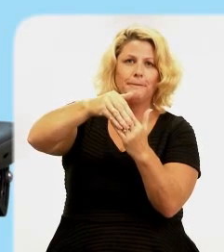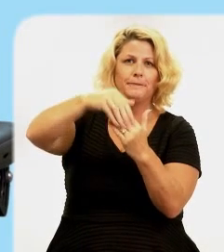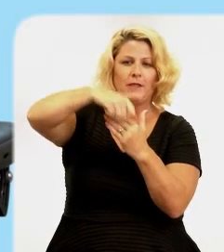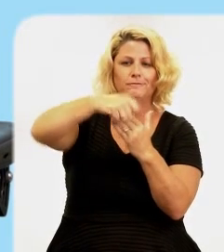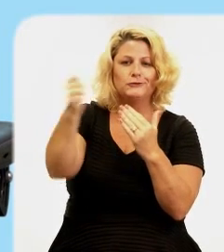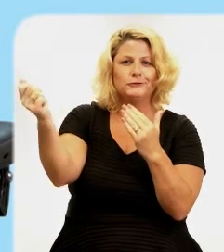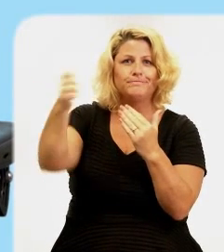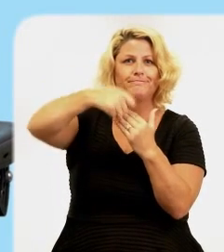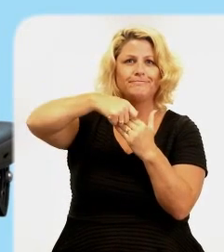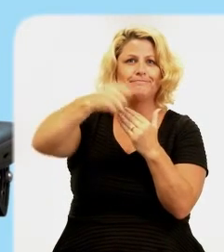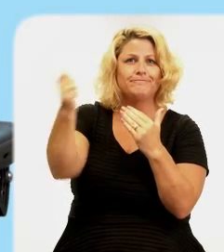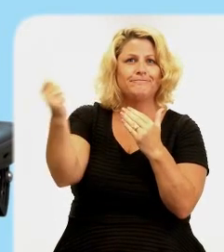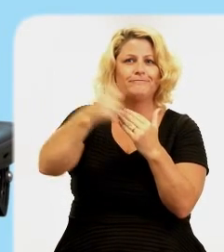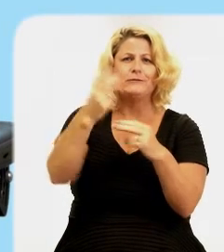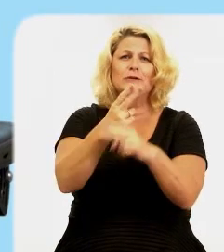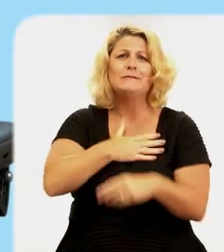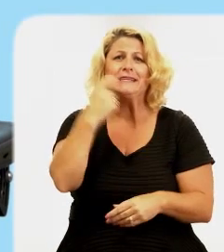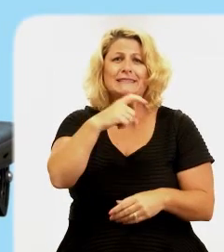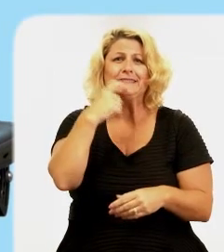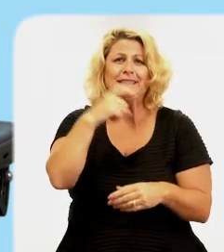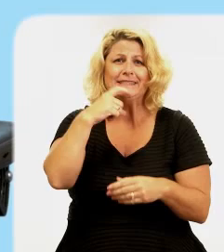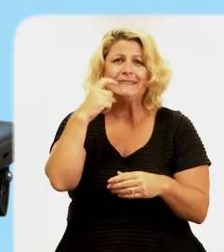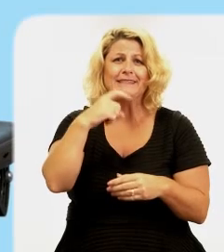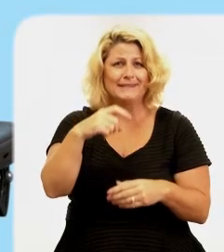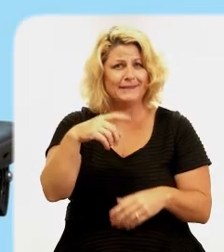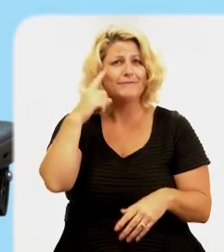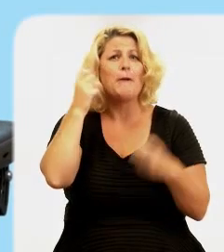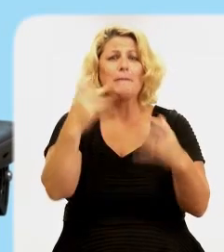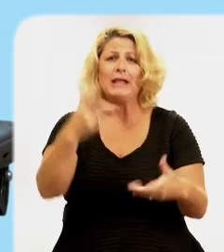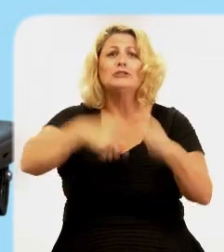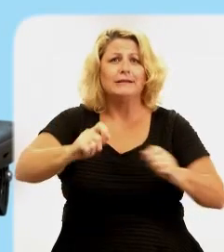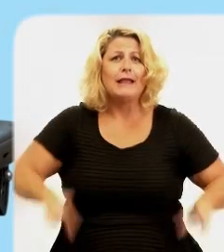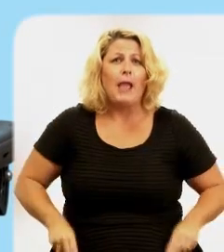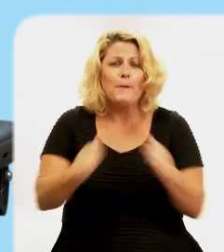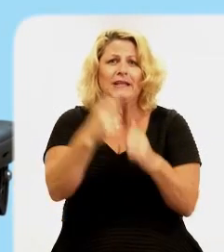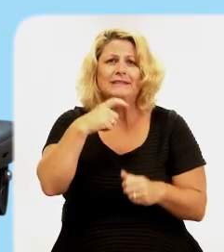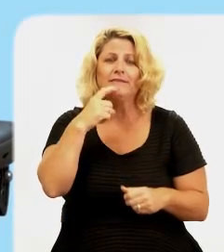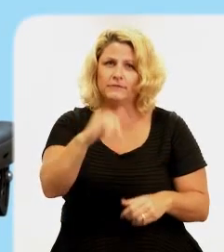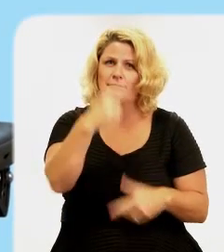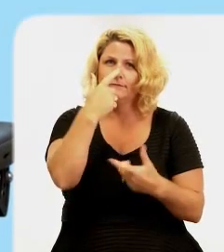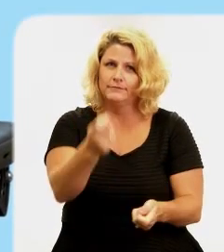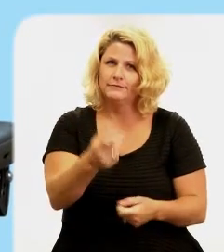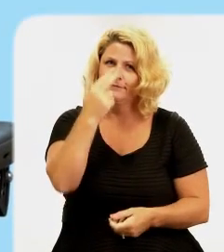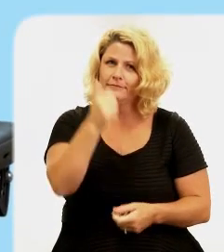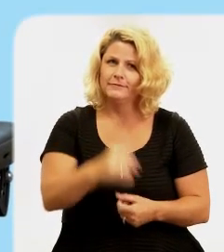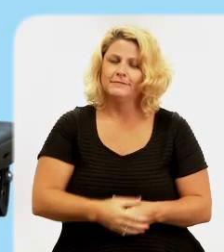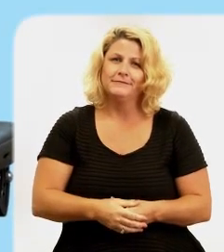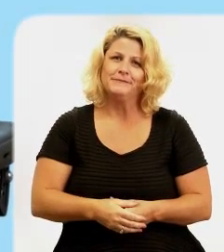them. And, basically using my teeth for a lot of things. Changing diapers with your teeth, that's interesting.